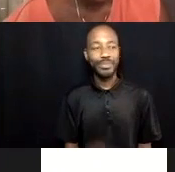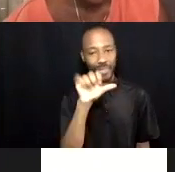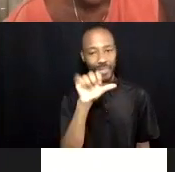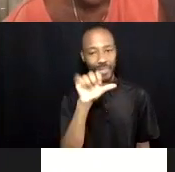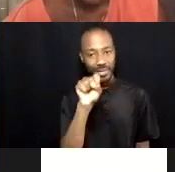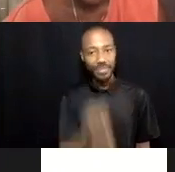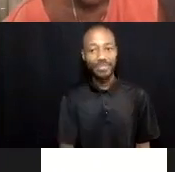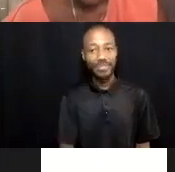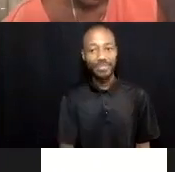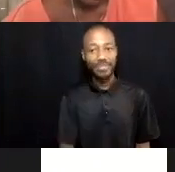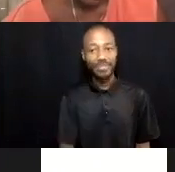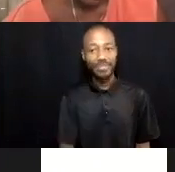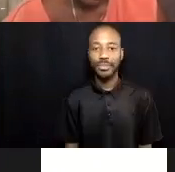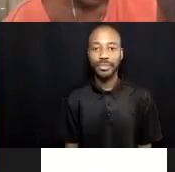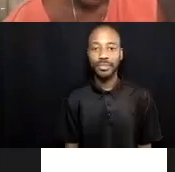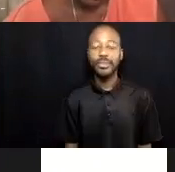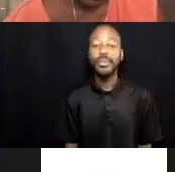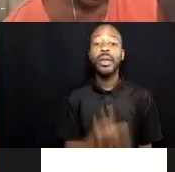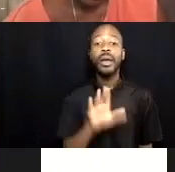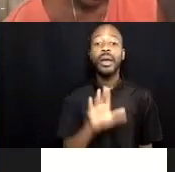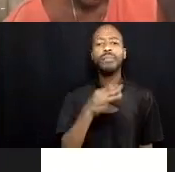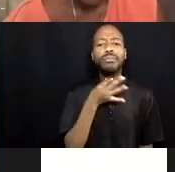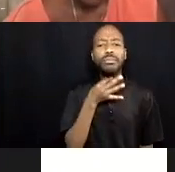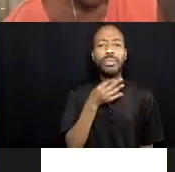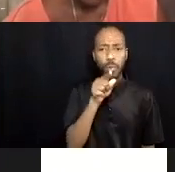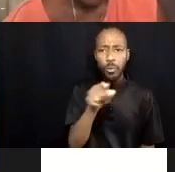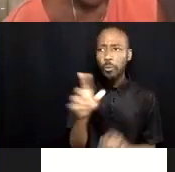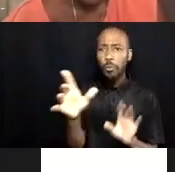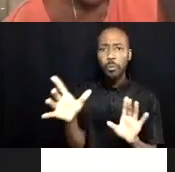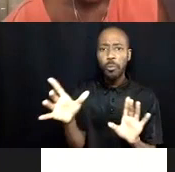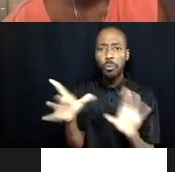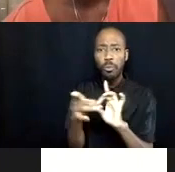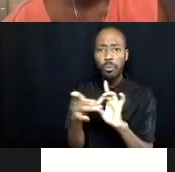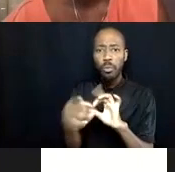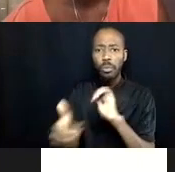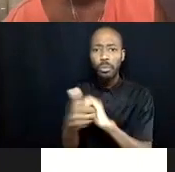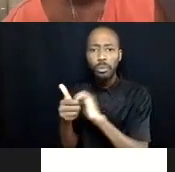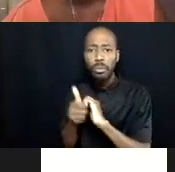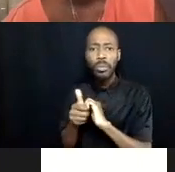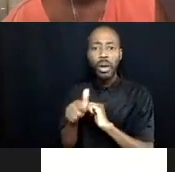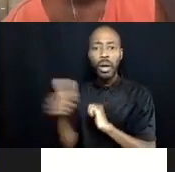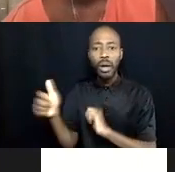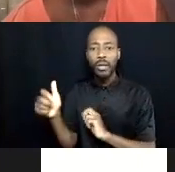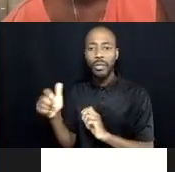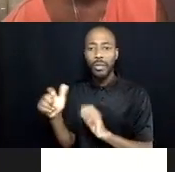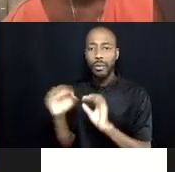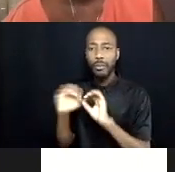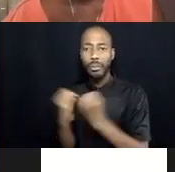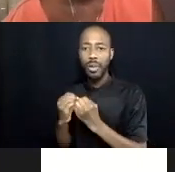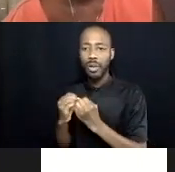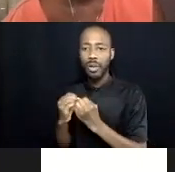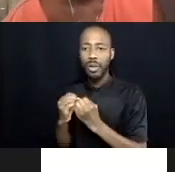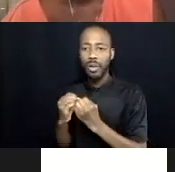Do you all like link up with other you know, people doing similar kind of work in outside of North